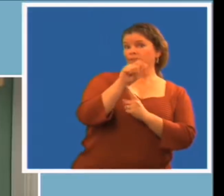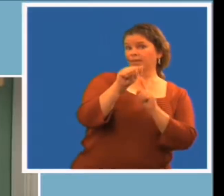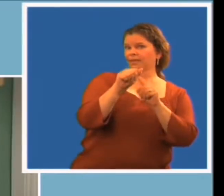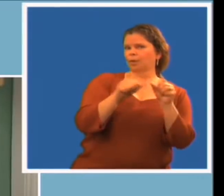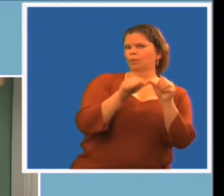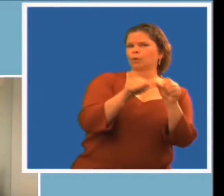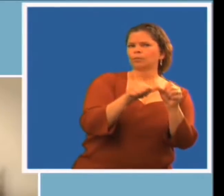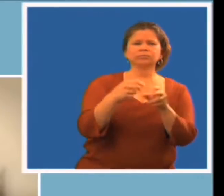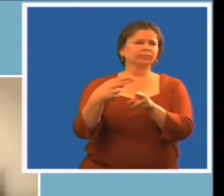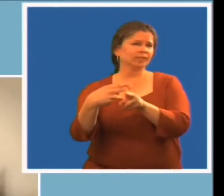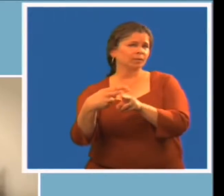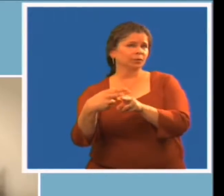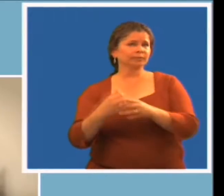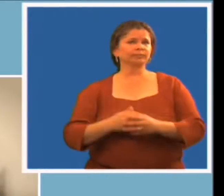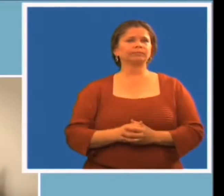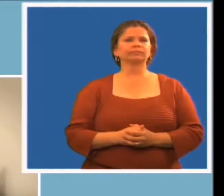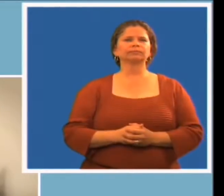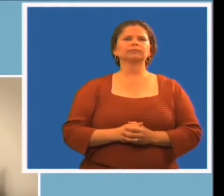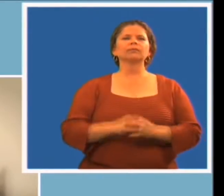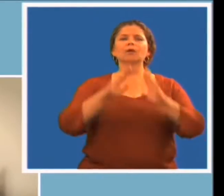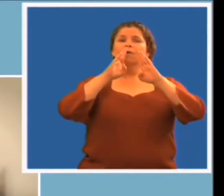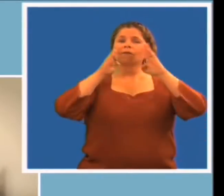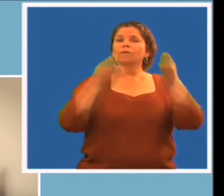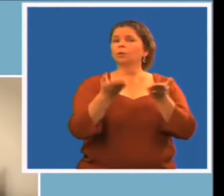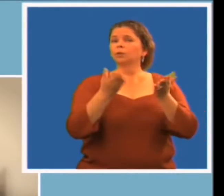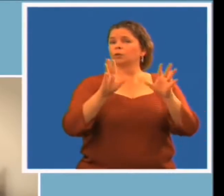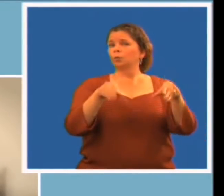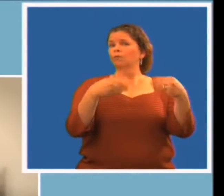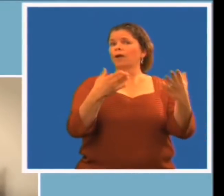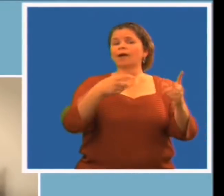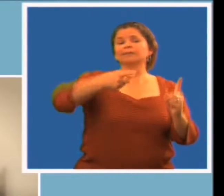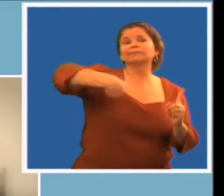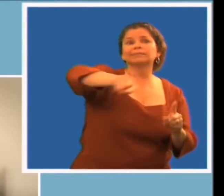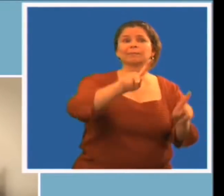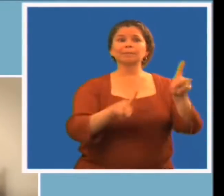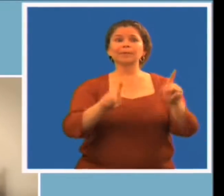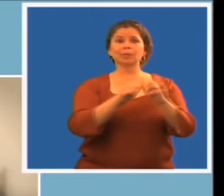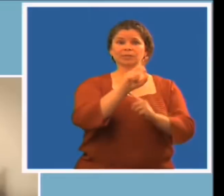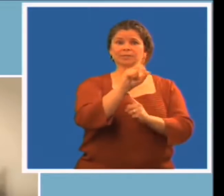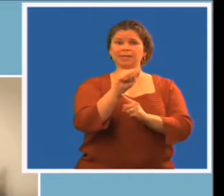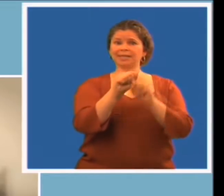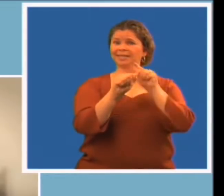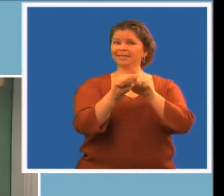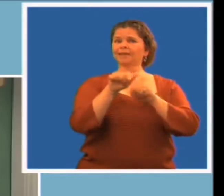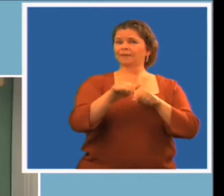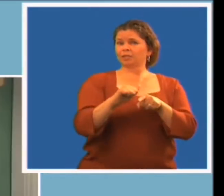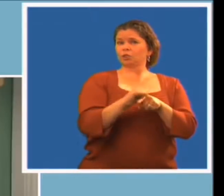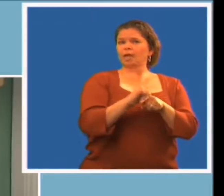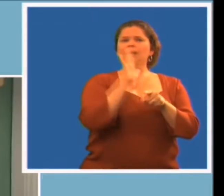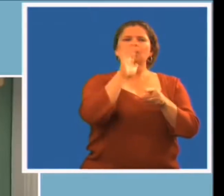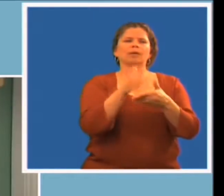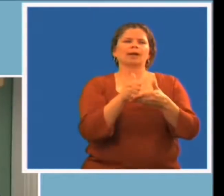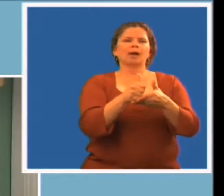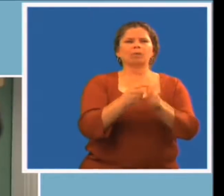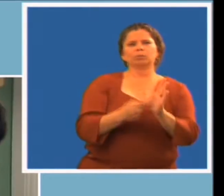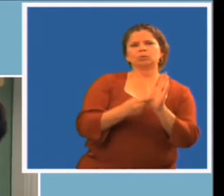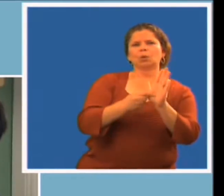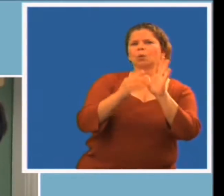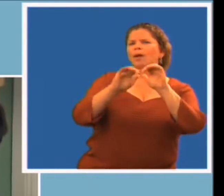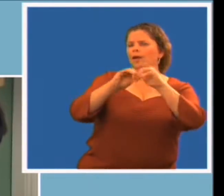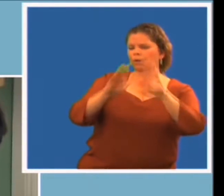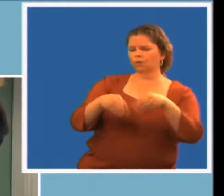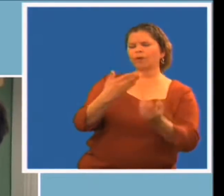By focusing on serving people with disabilities, this training will help you to serve all members of the general public